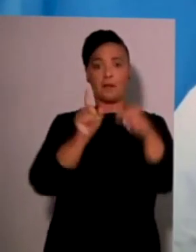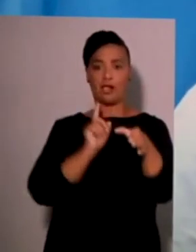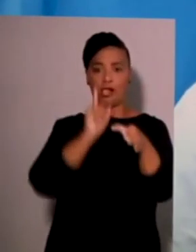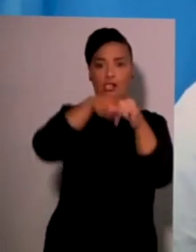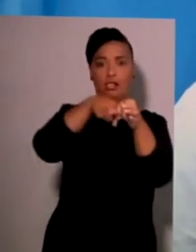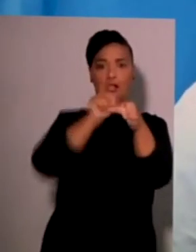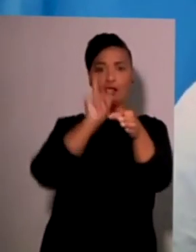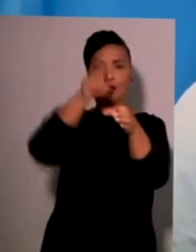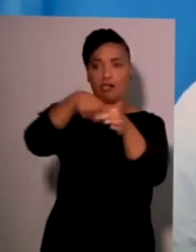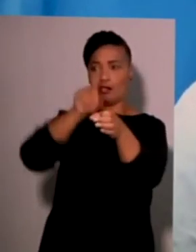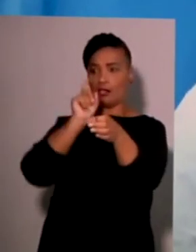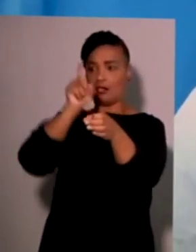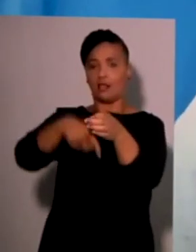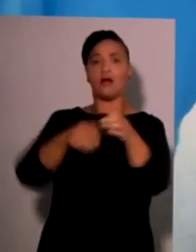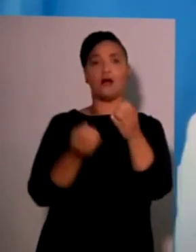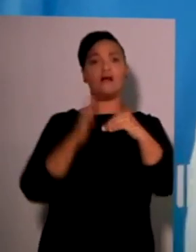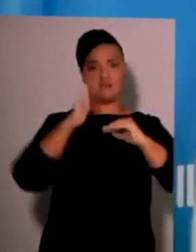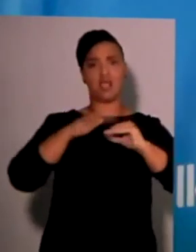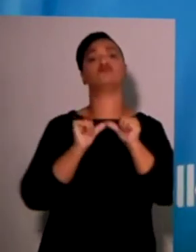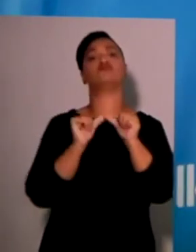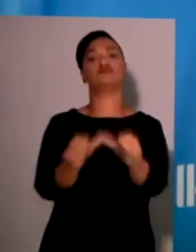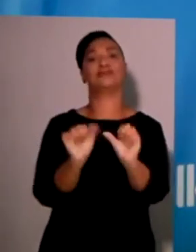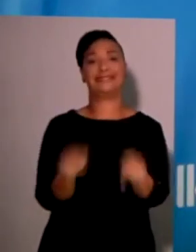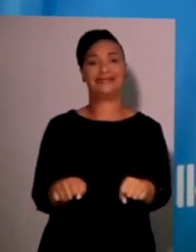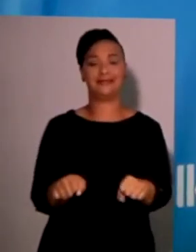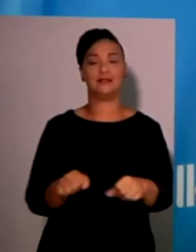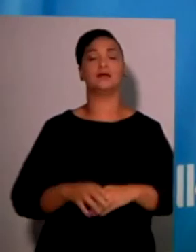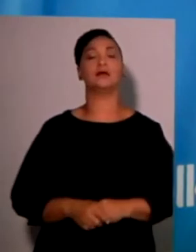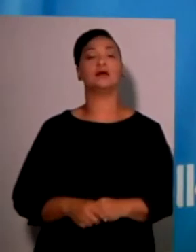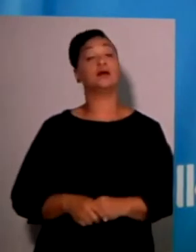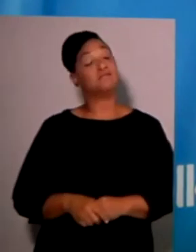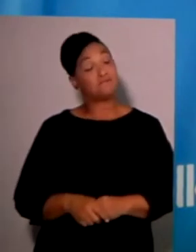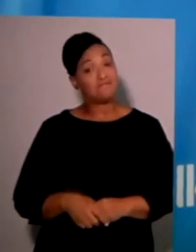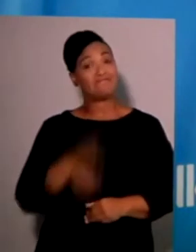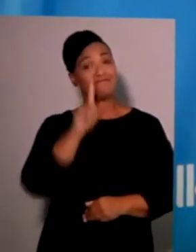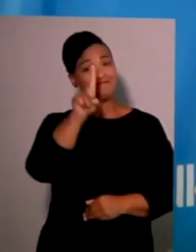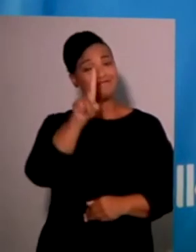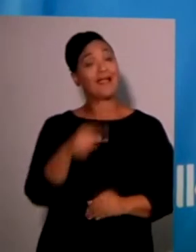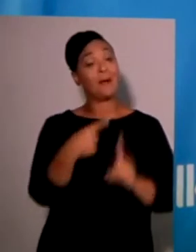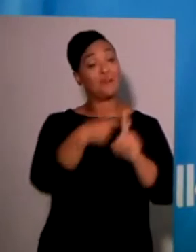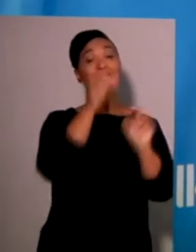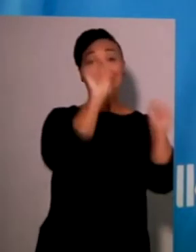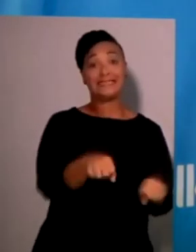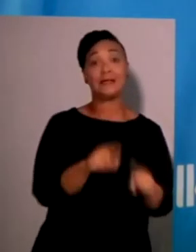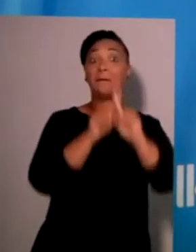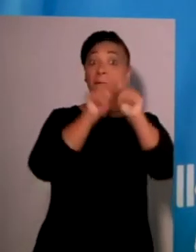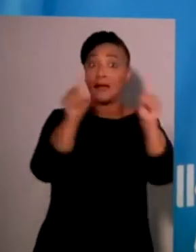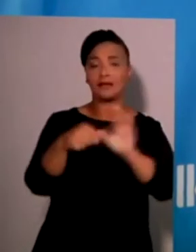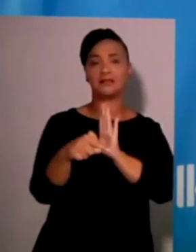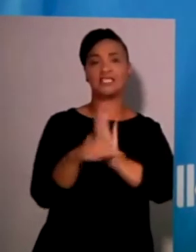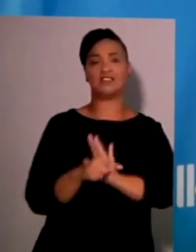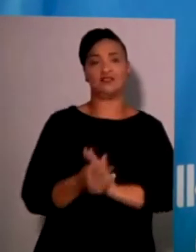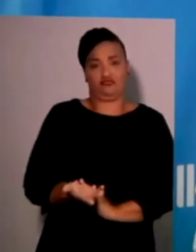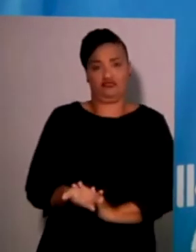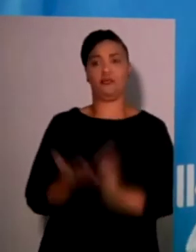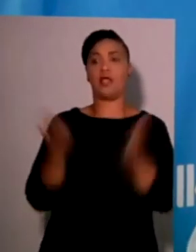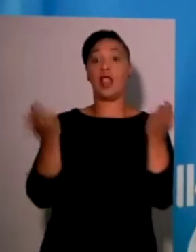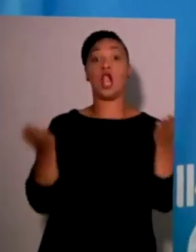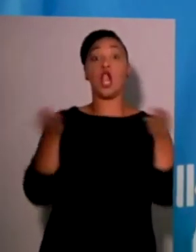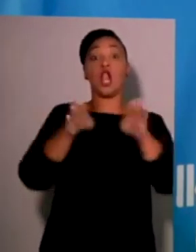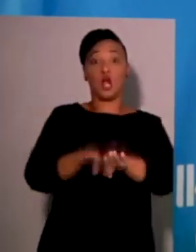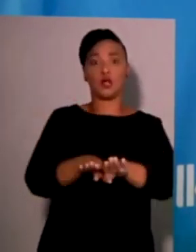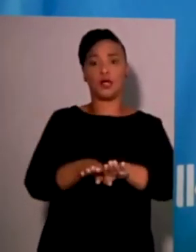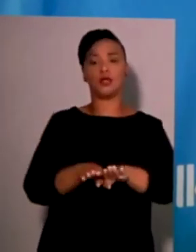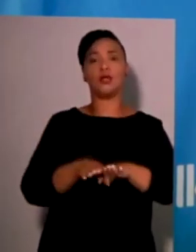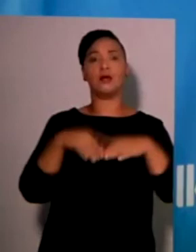increased traffic. However, on the negative side, because of the lockdown, our network rollout